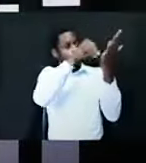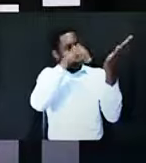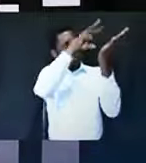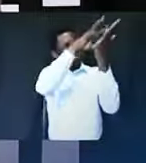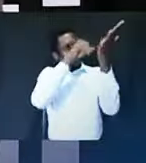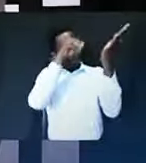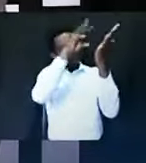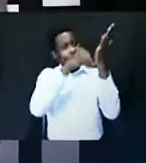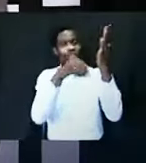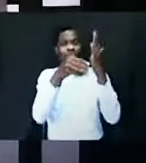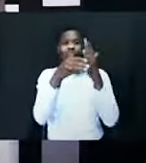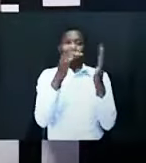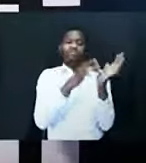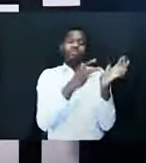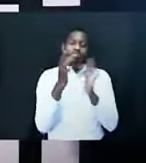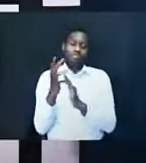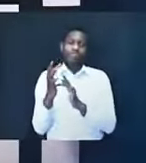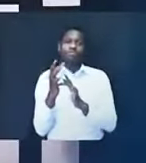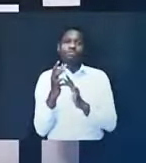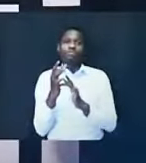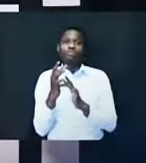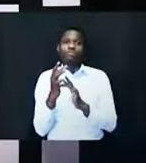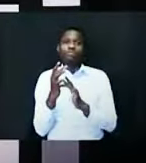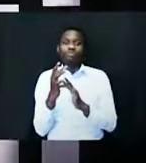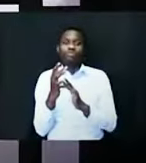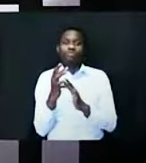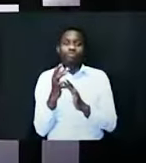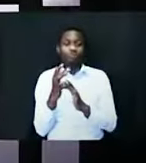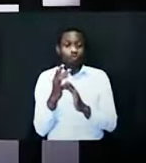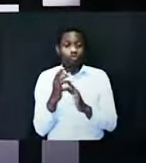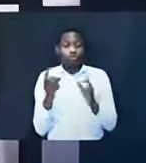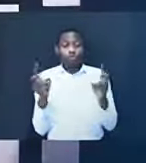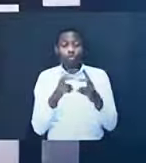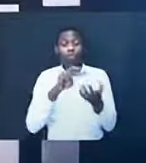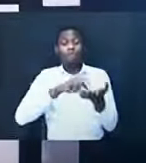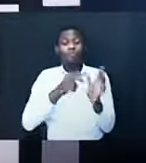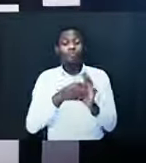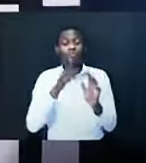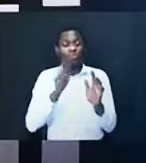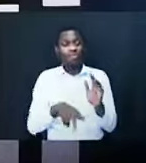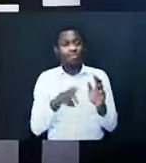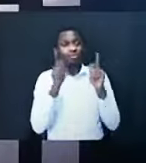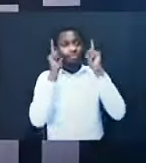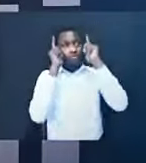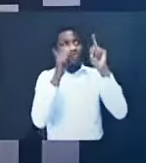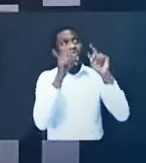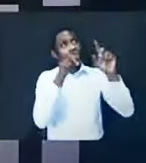example. As a model. For imitation.